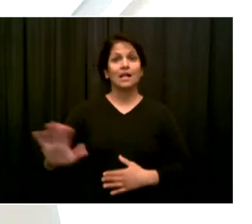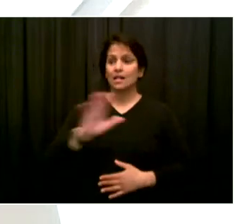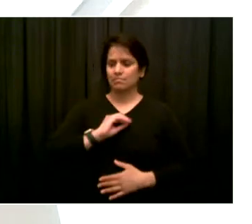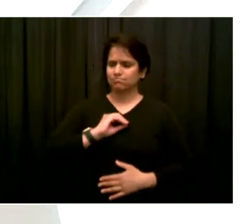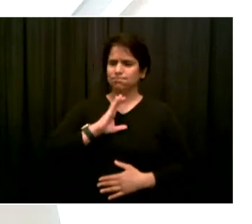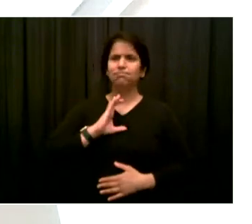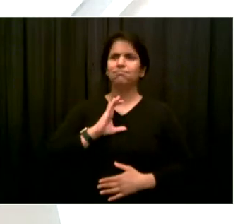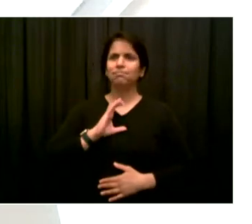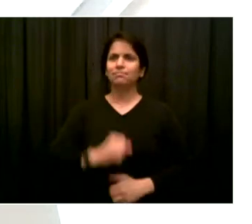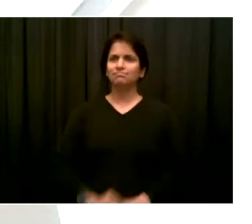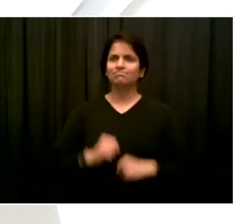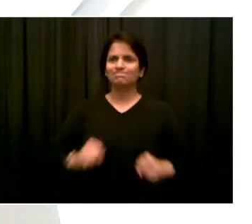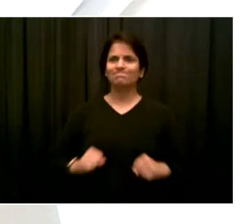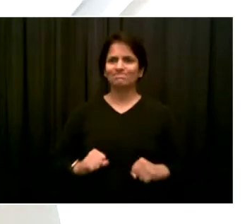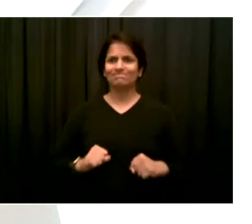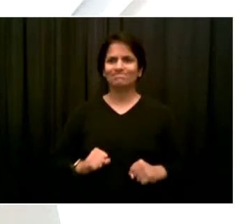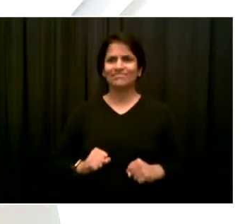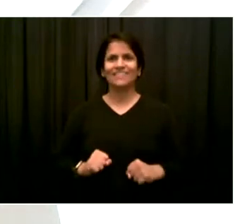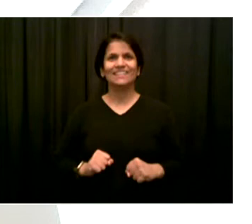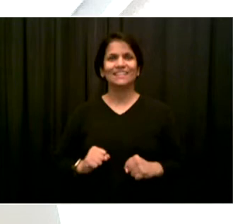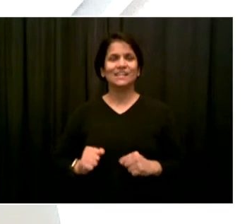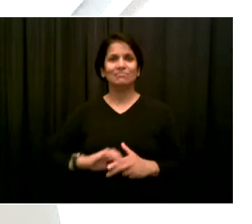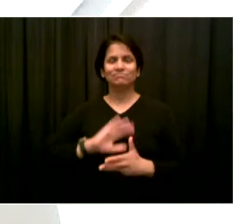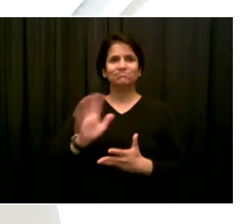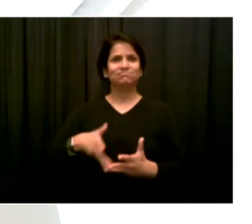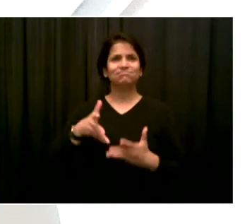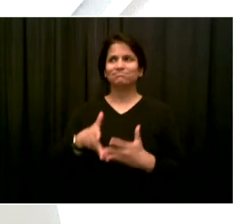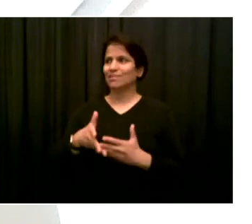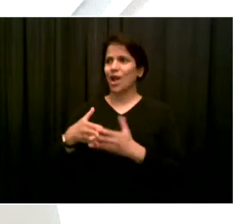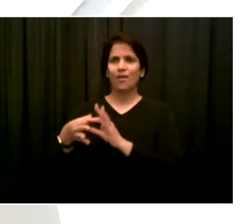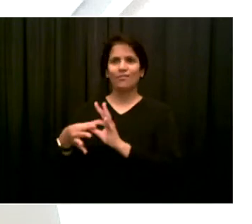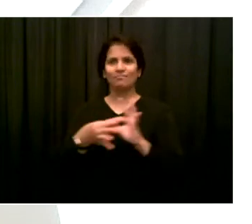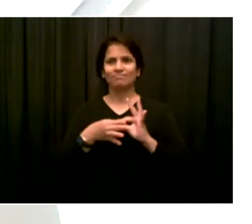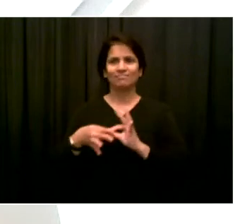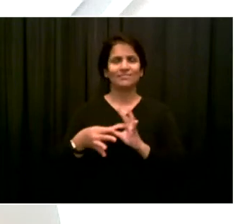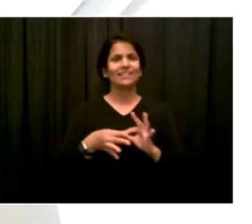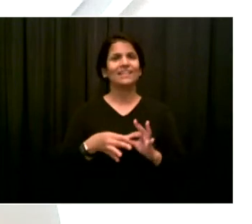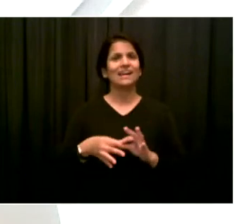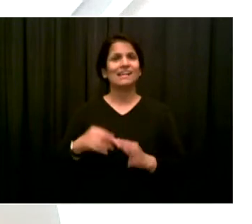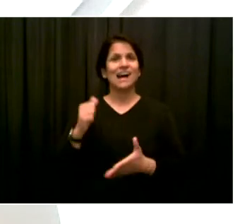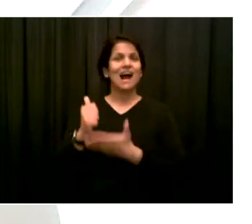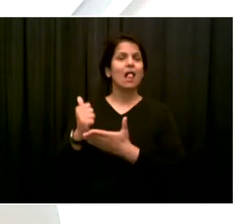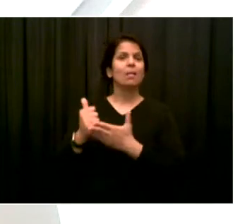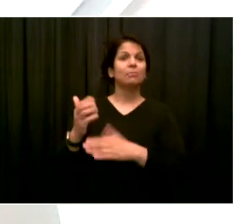the community. And the clubhouses have a significant